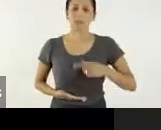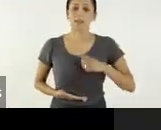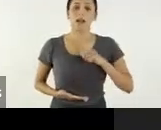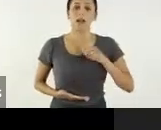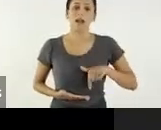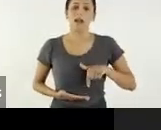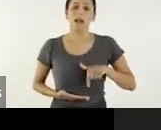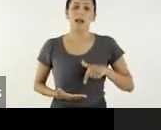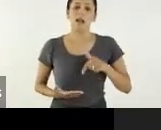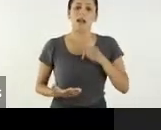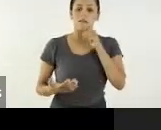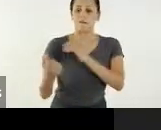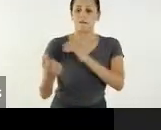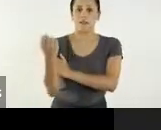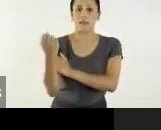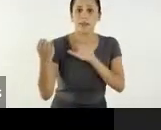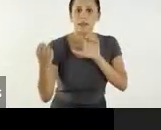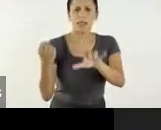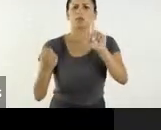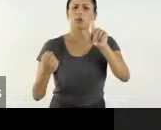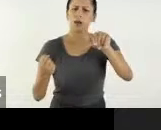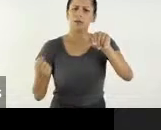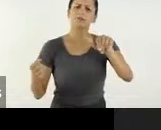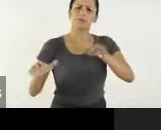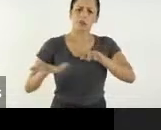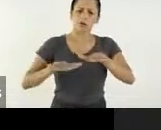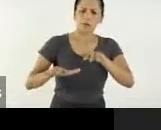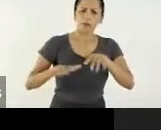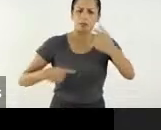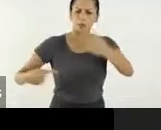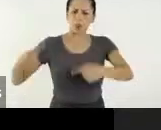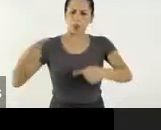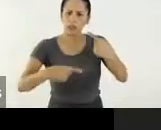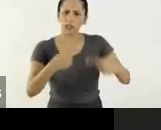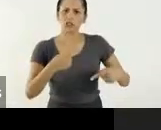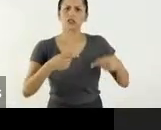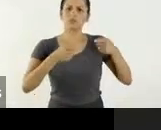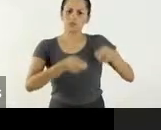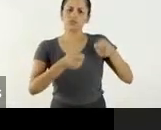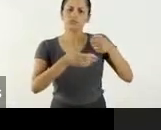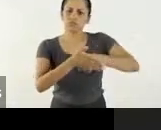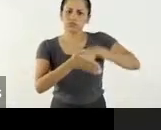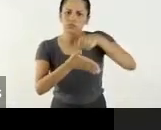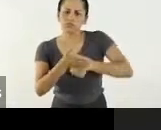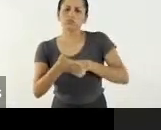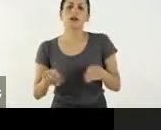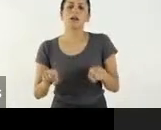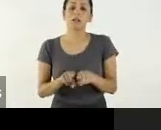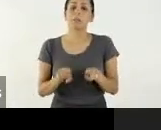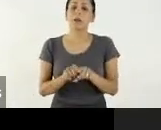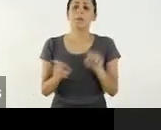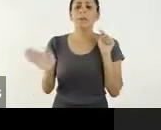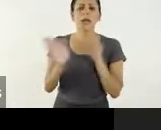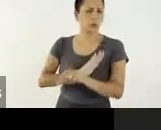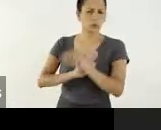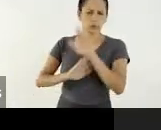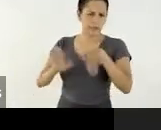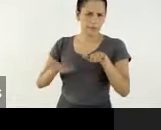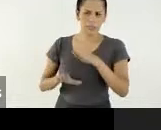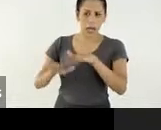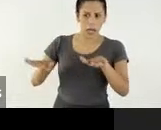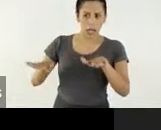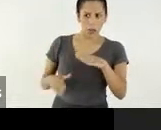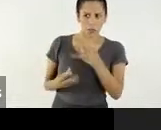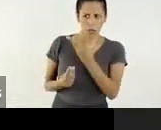students, I always foreground the questions, can feminism exist within capitalism? And can you in